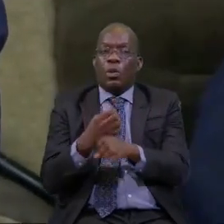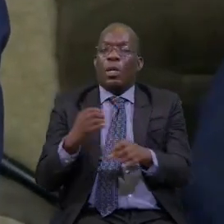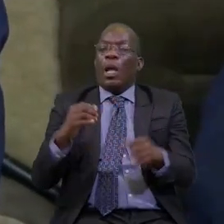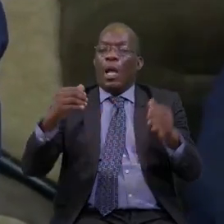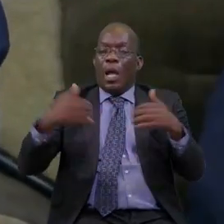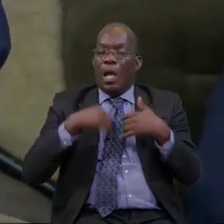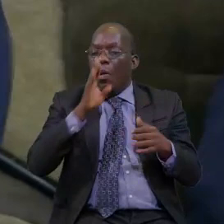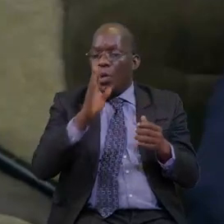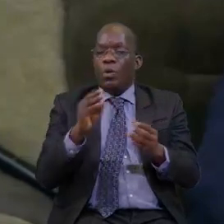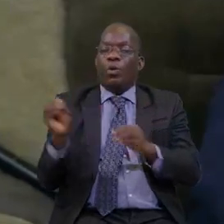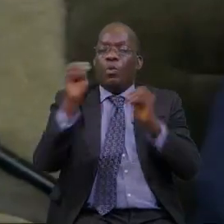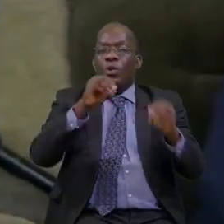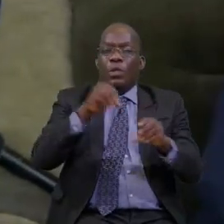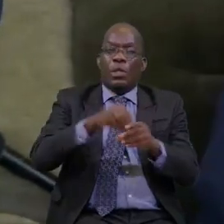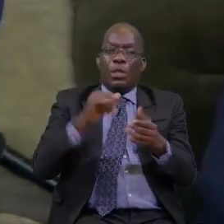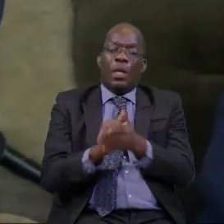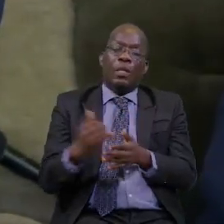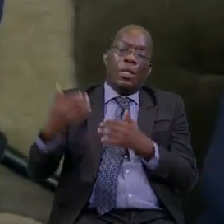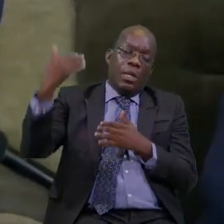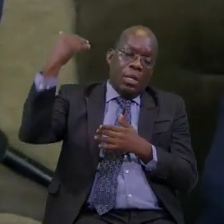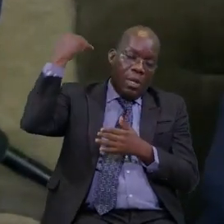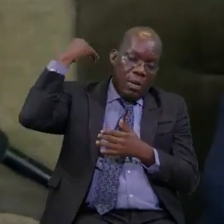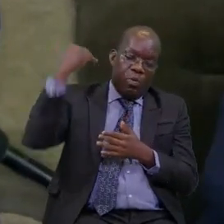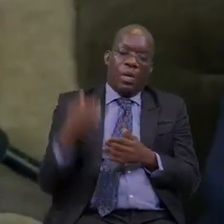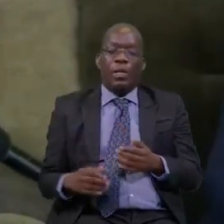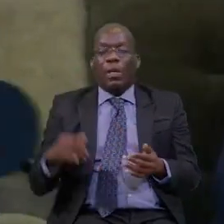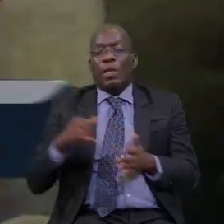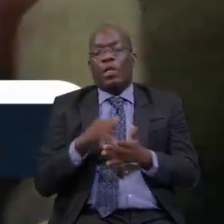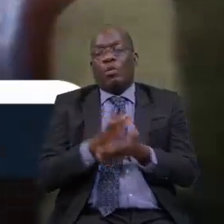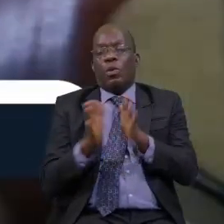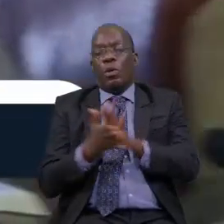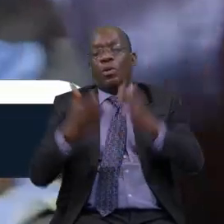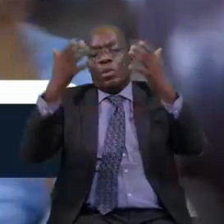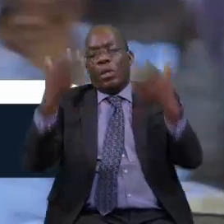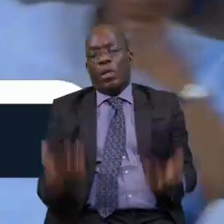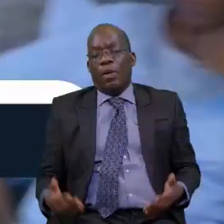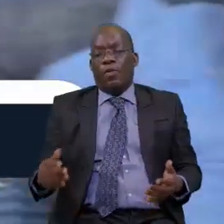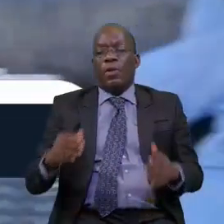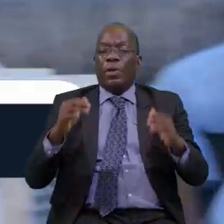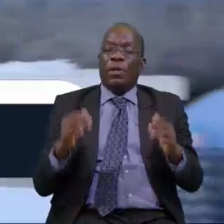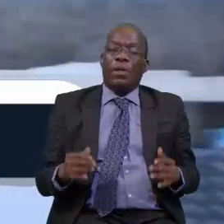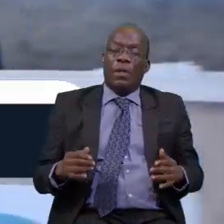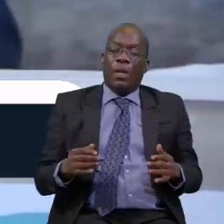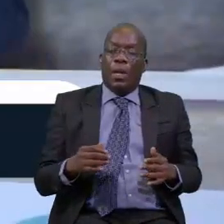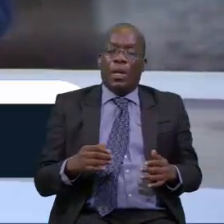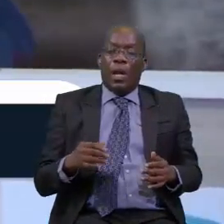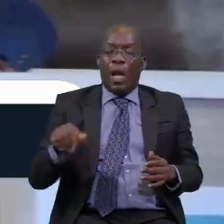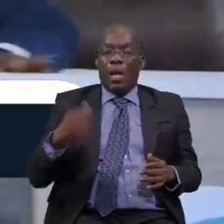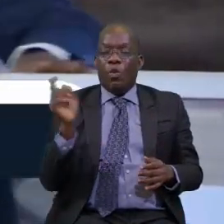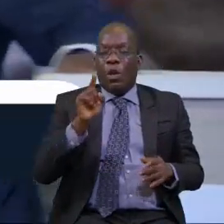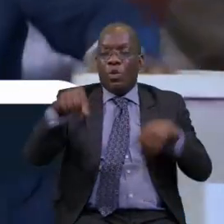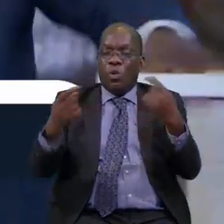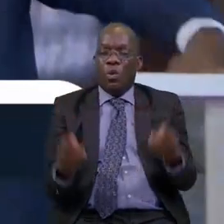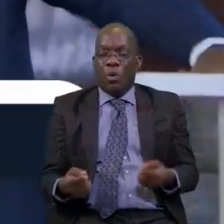into the bag. There, it becomes heavy now. Anywhere you turn in this community, there are people